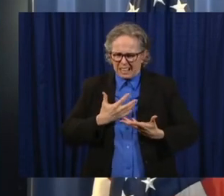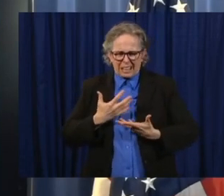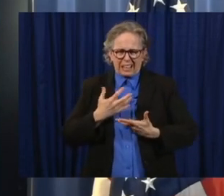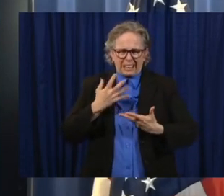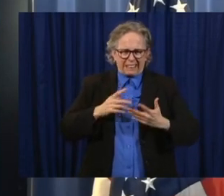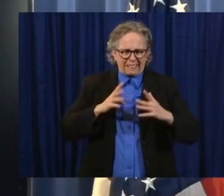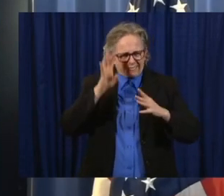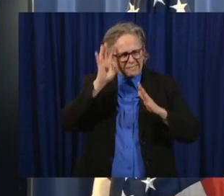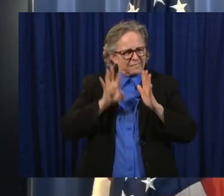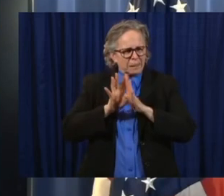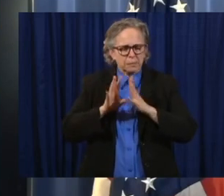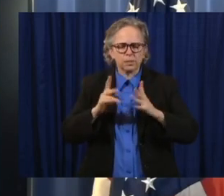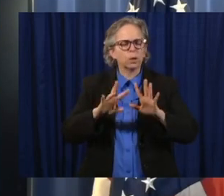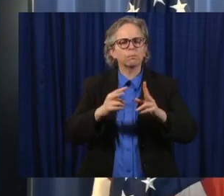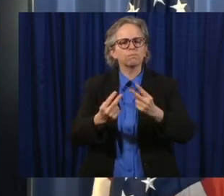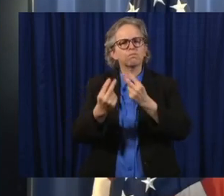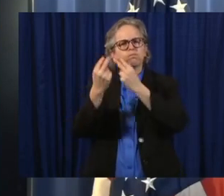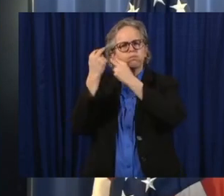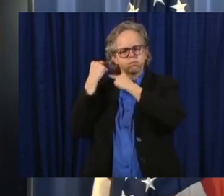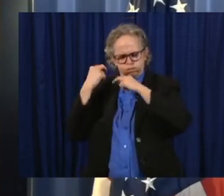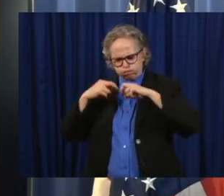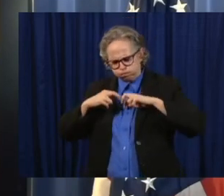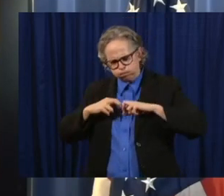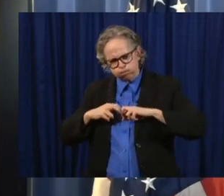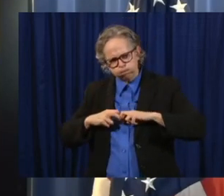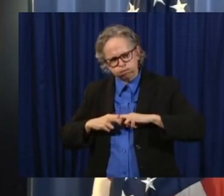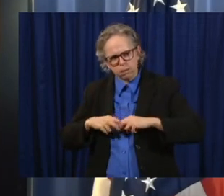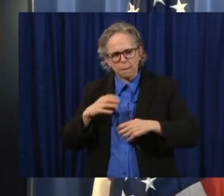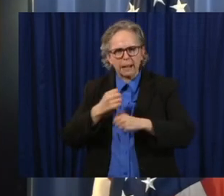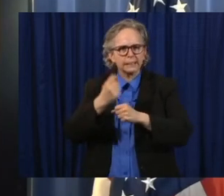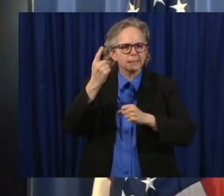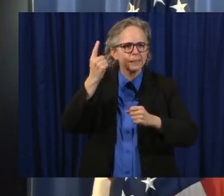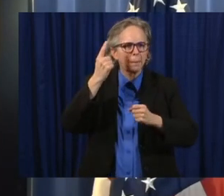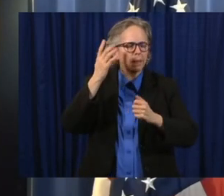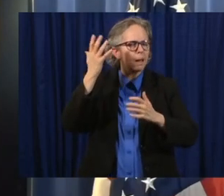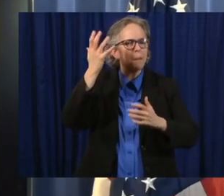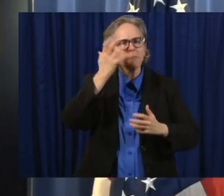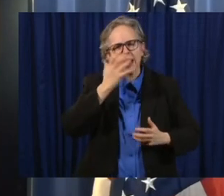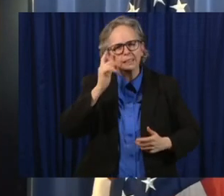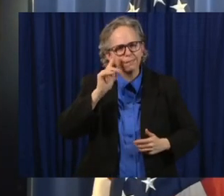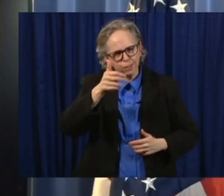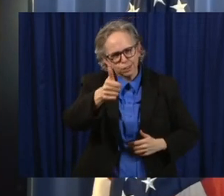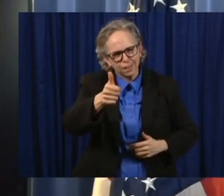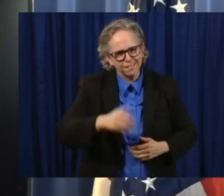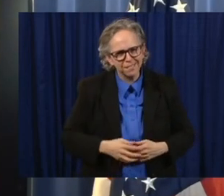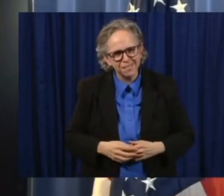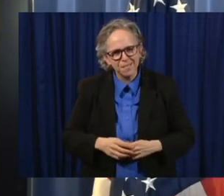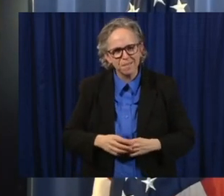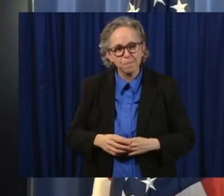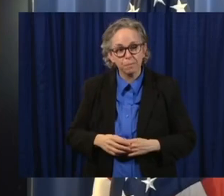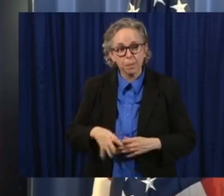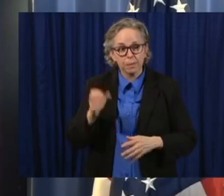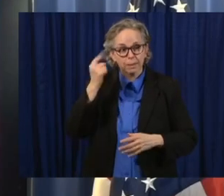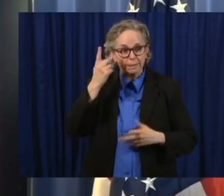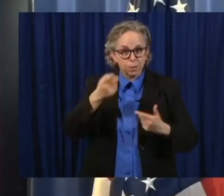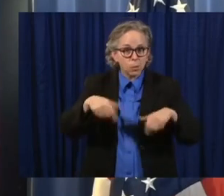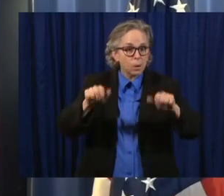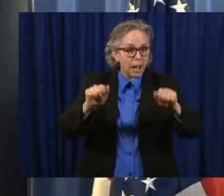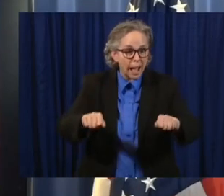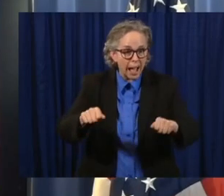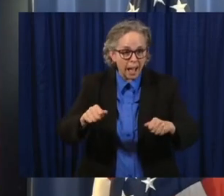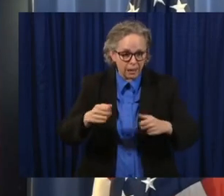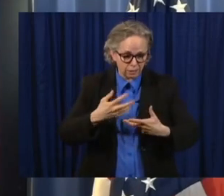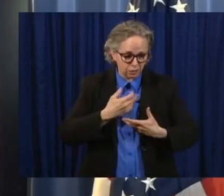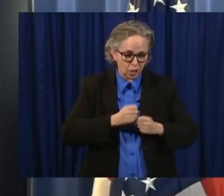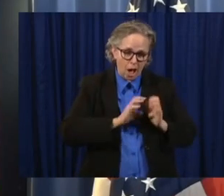the future, and that is completely understandable. But for those of you who are able to get into the studio and create, or if you can